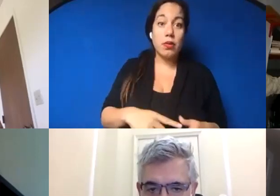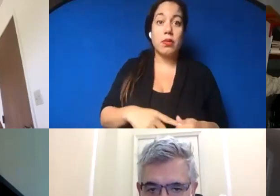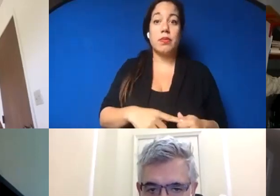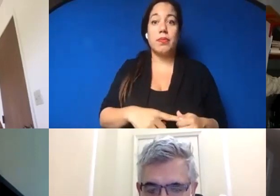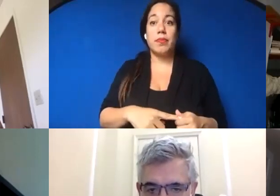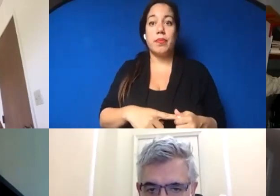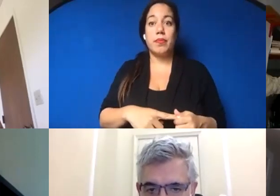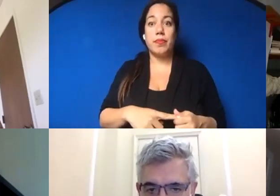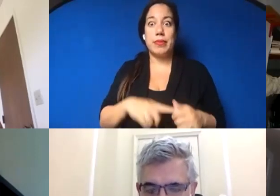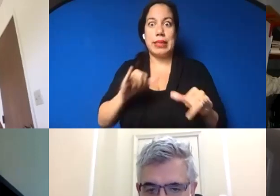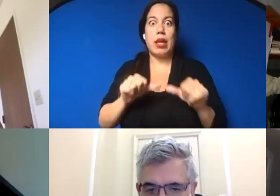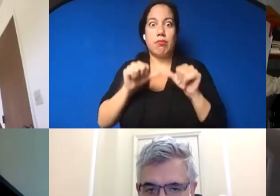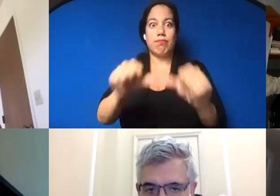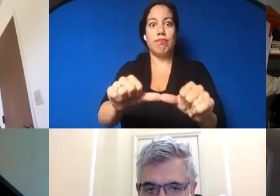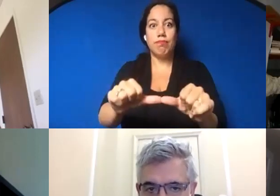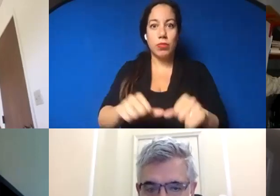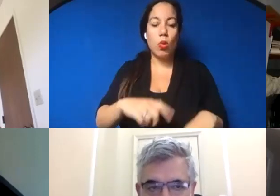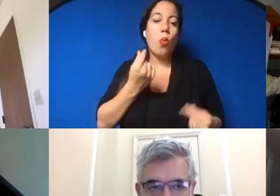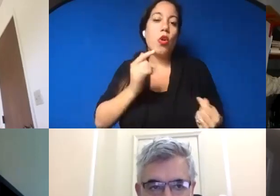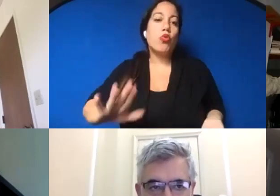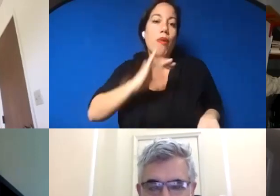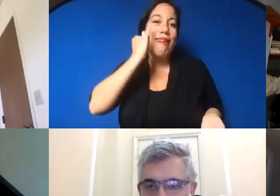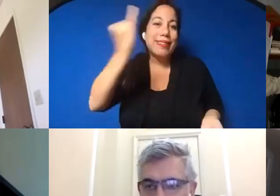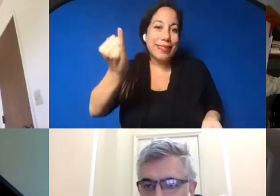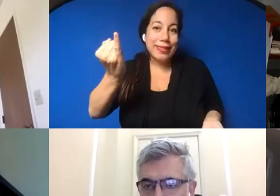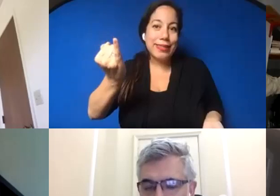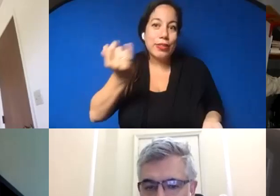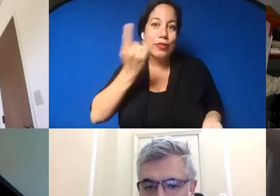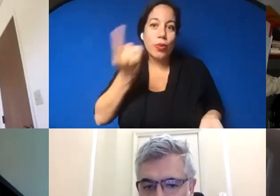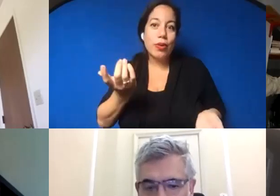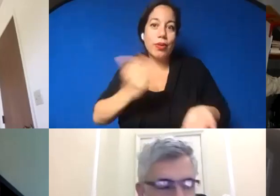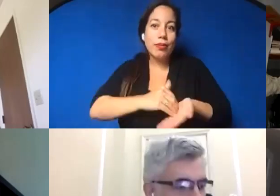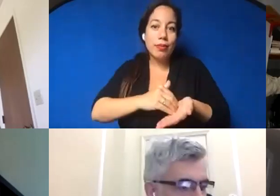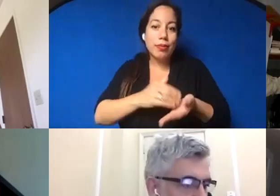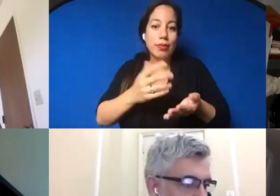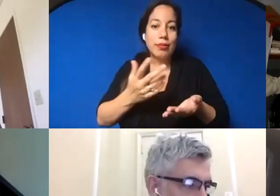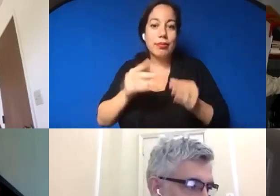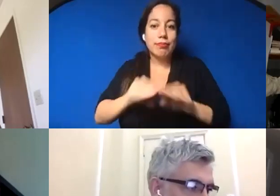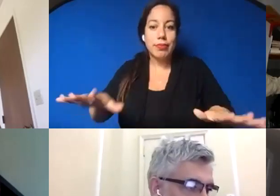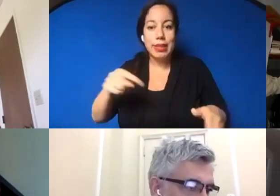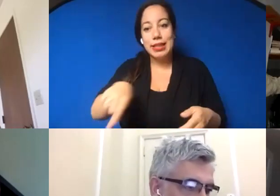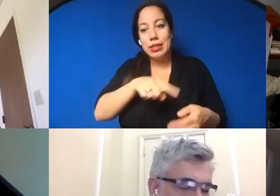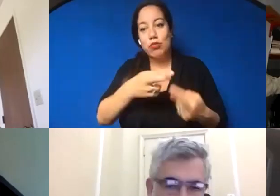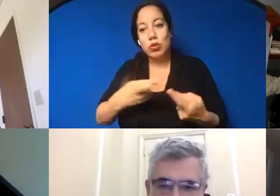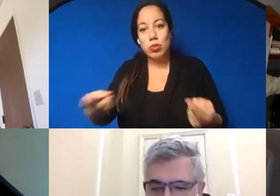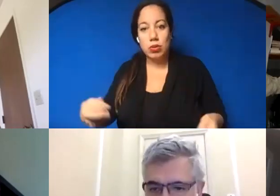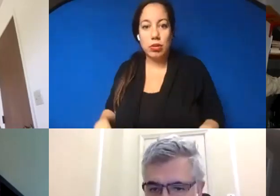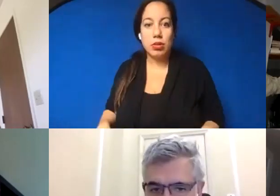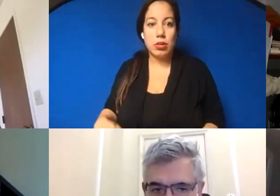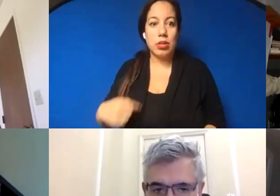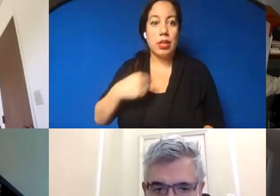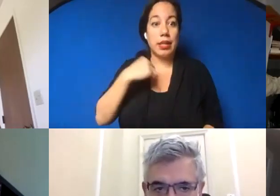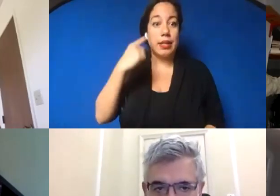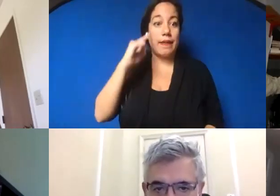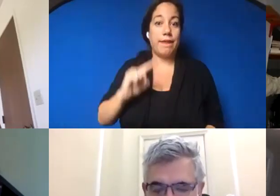stay. And what are your ideas for redistributing resources to maintain those structural changes? Well, I think the first thing